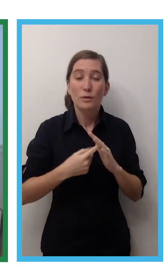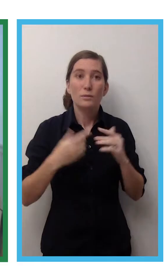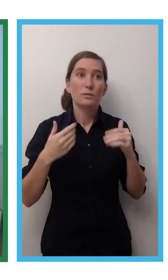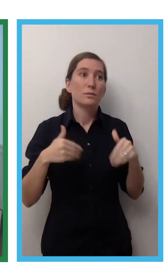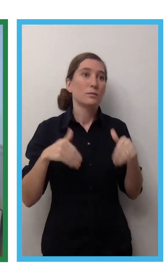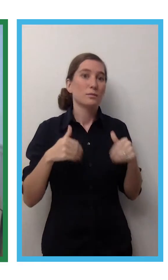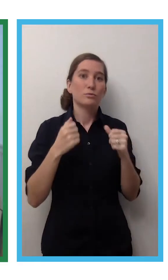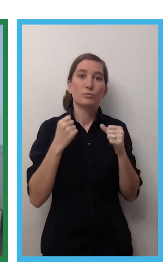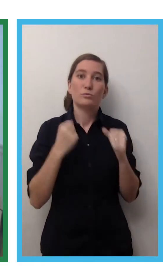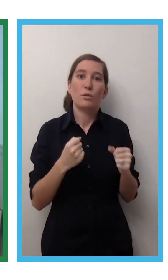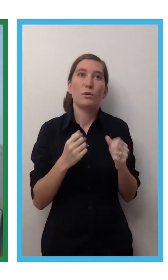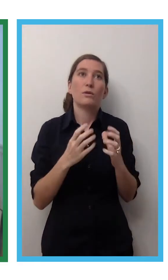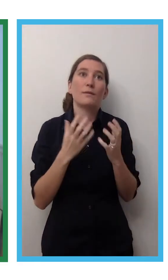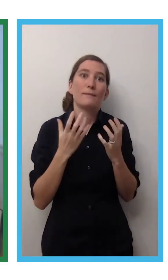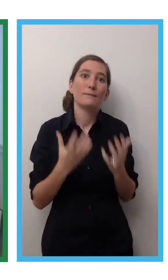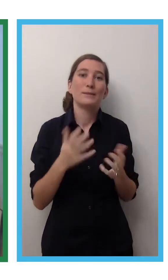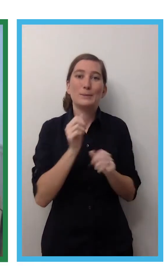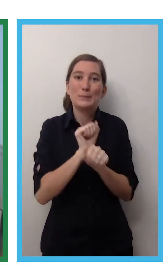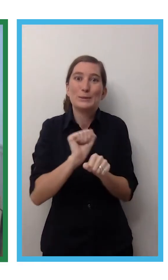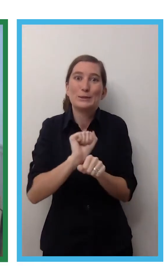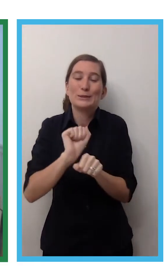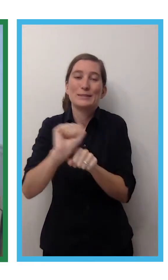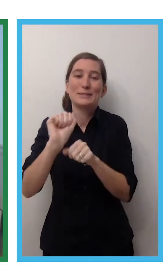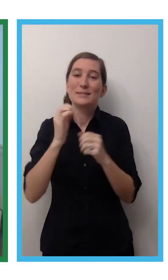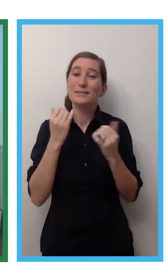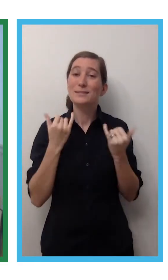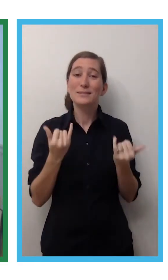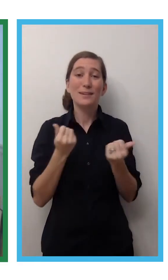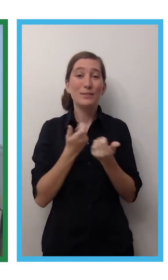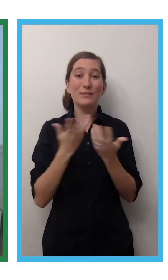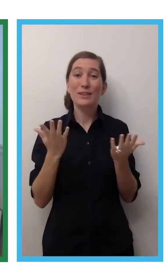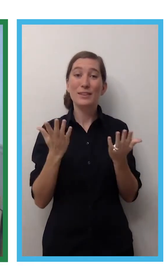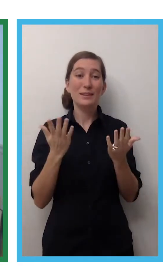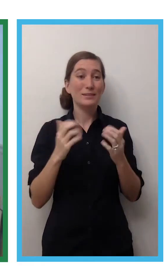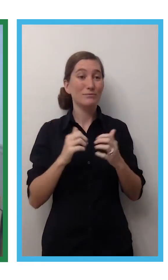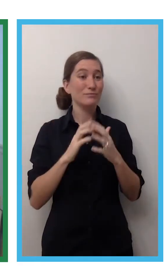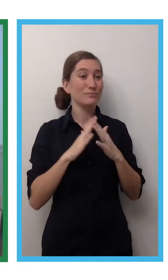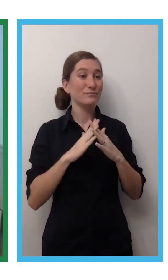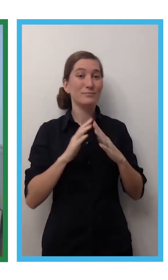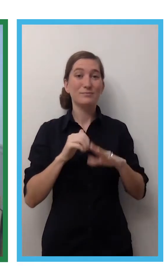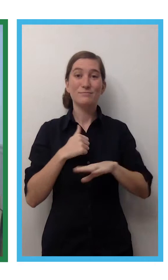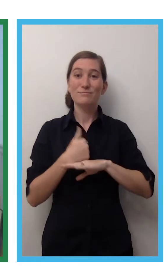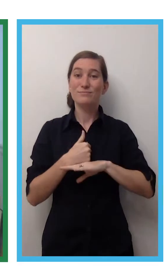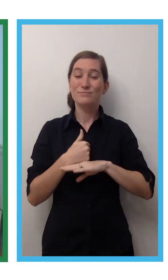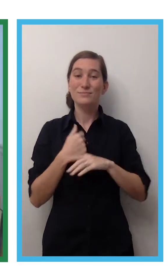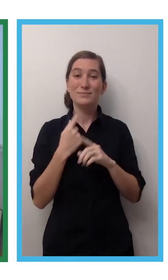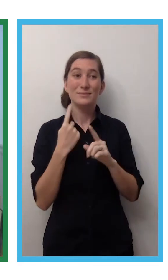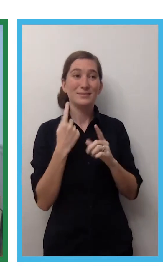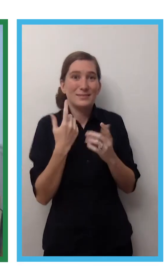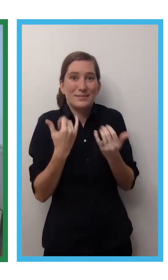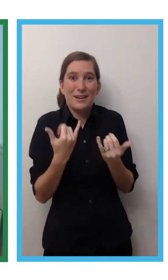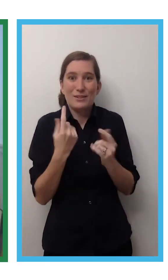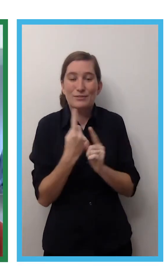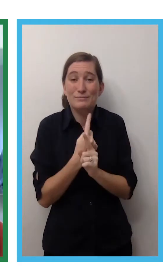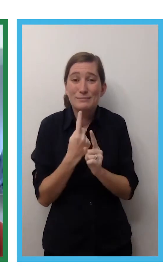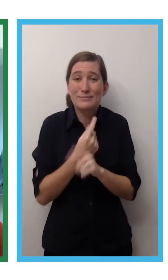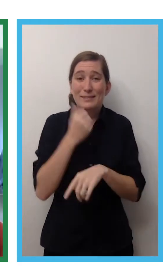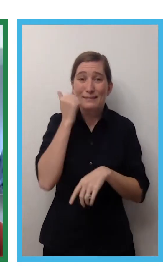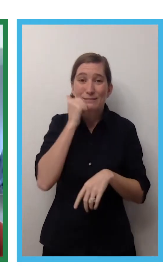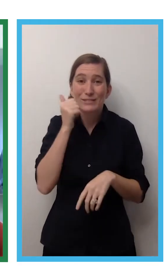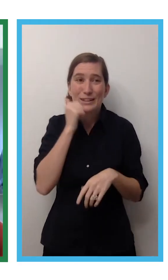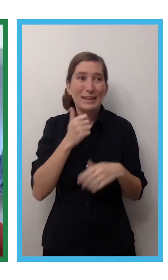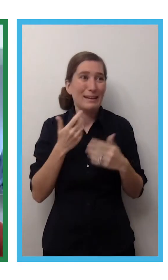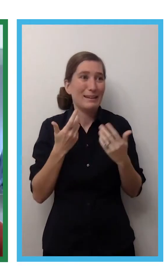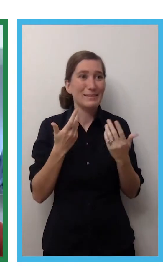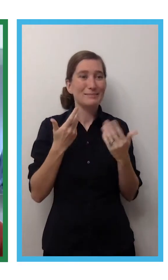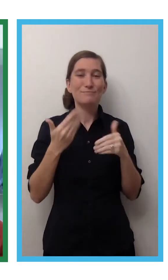If anything, now that we're ongoing and getting everything a little bit more regular, it just feels like new challenges, but in a good way. It just means we've